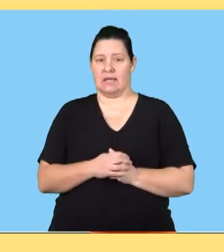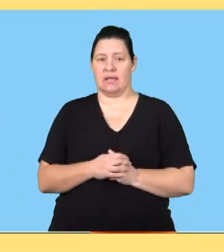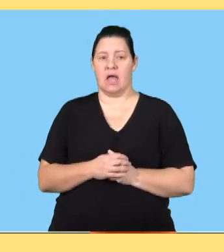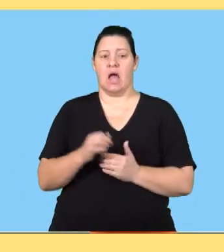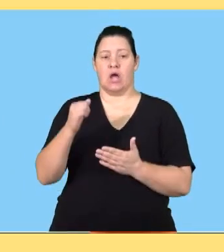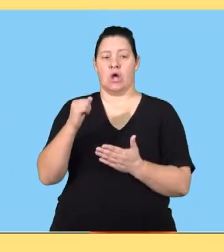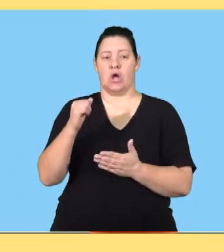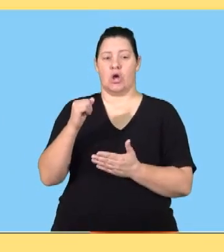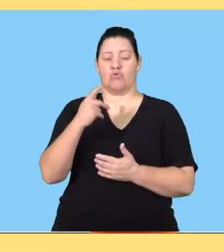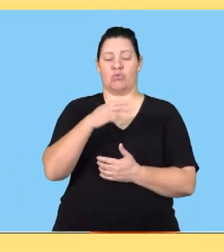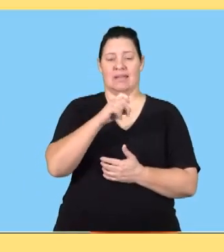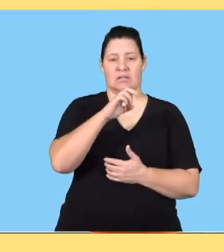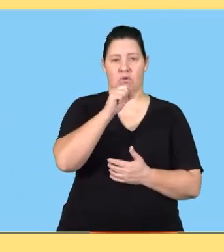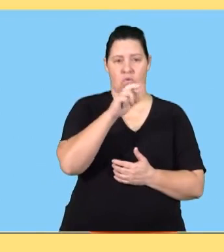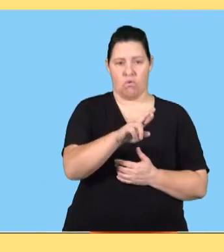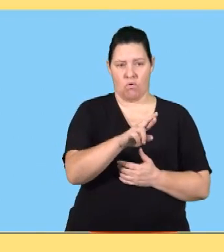say creditors